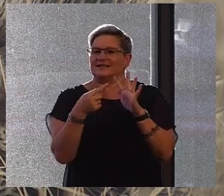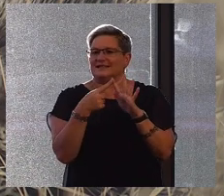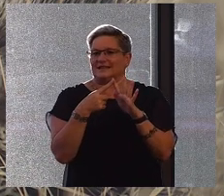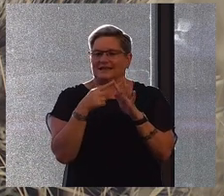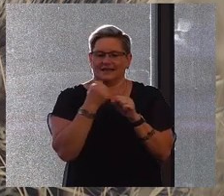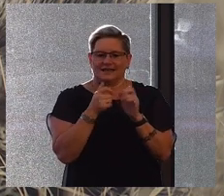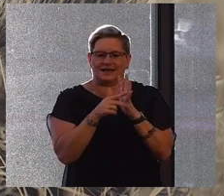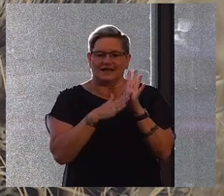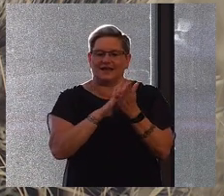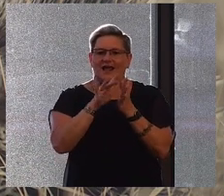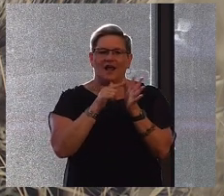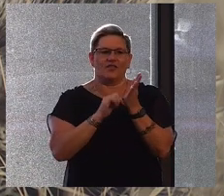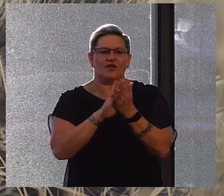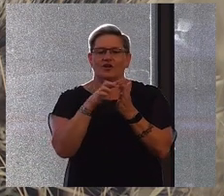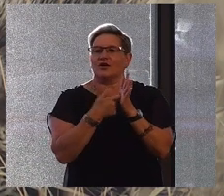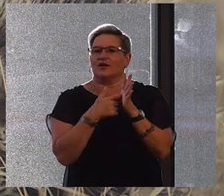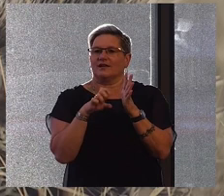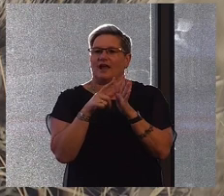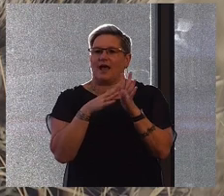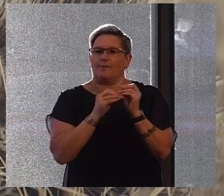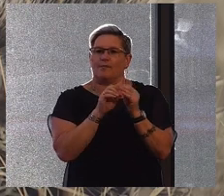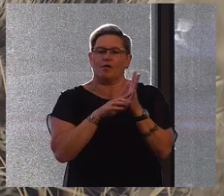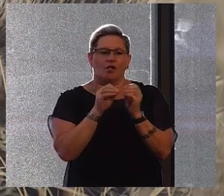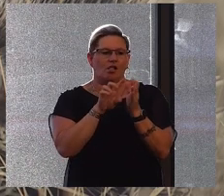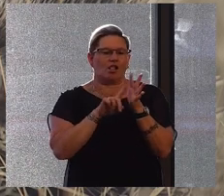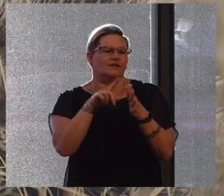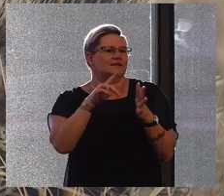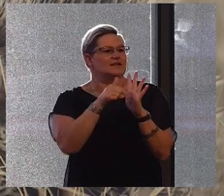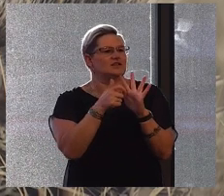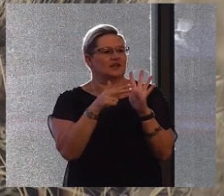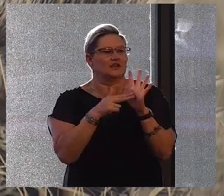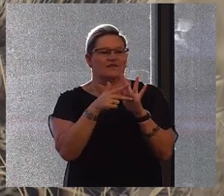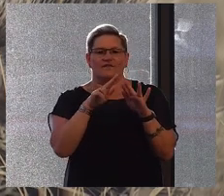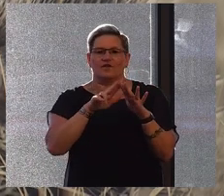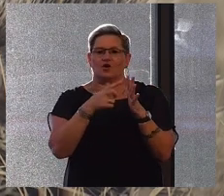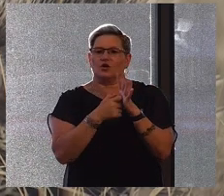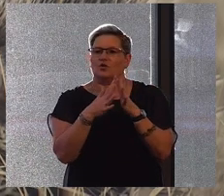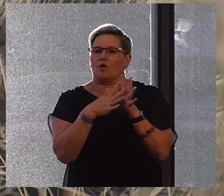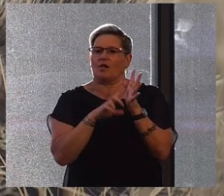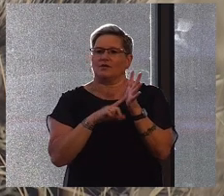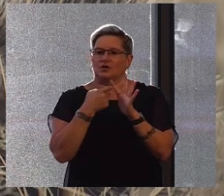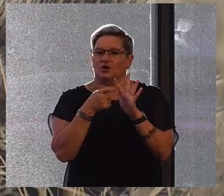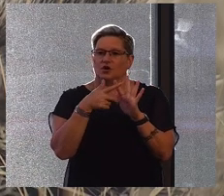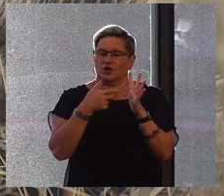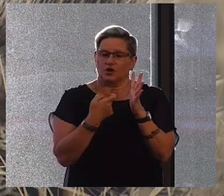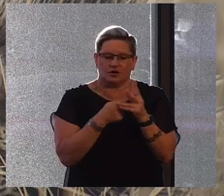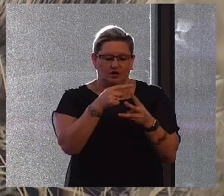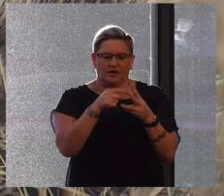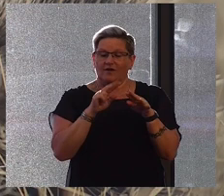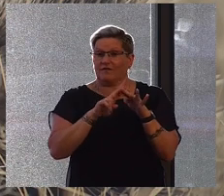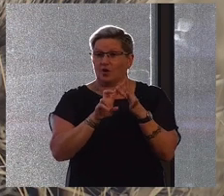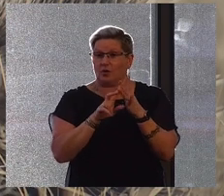Conservation Alliance; Heather Campbell, CEO at Greening Australia; Jennifer Walcott, Victorian Environment Assessment Council, Fiona